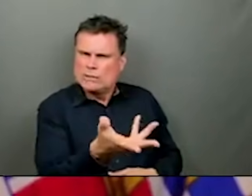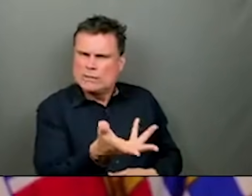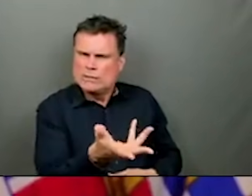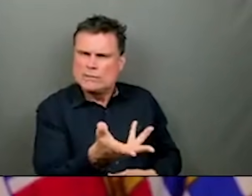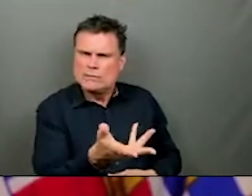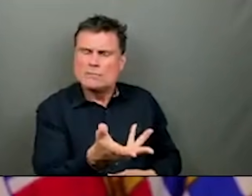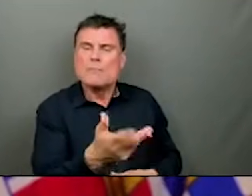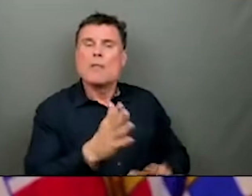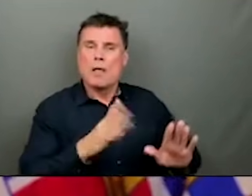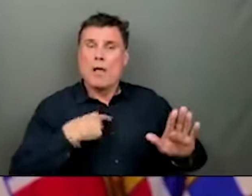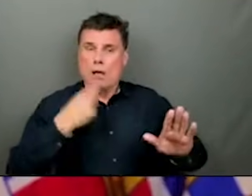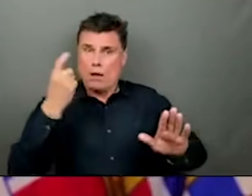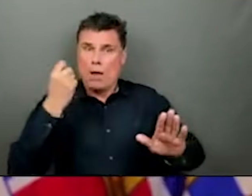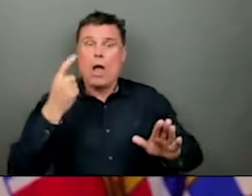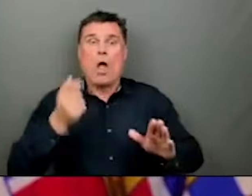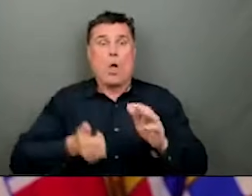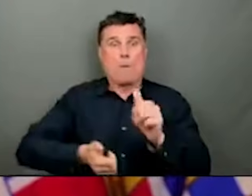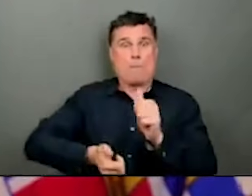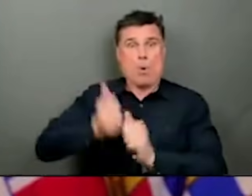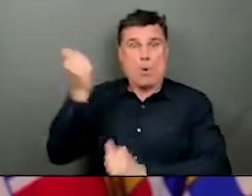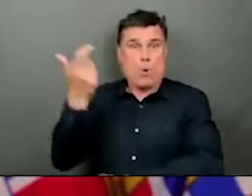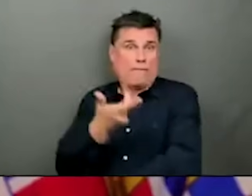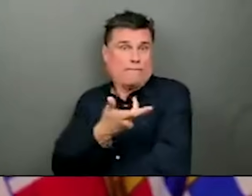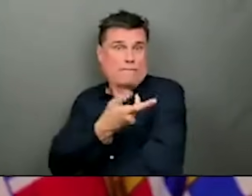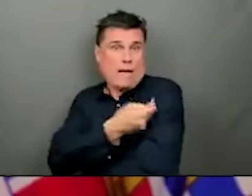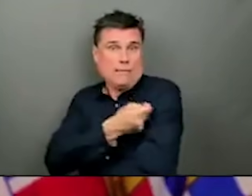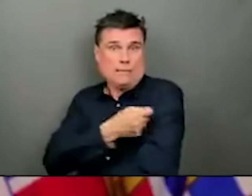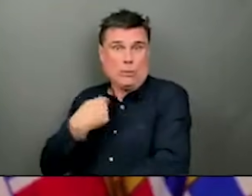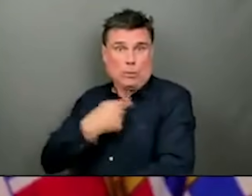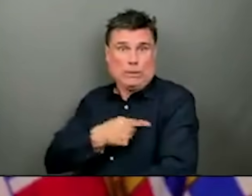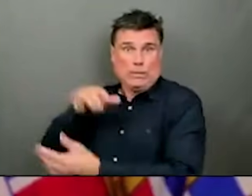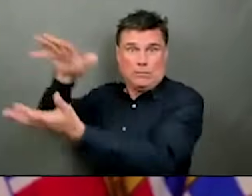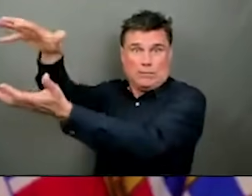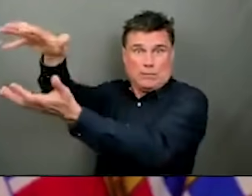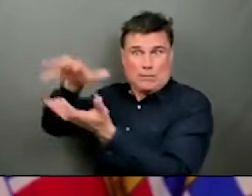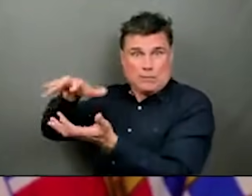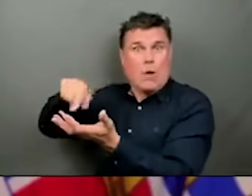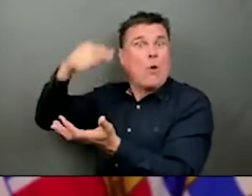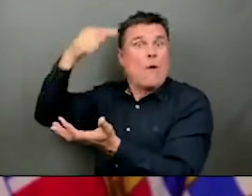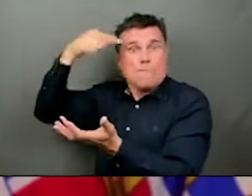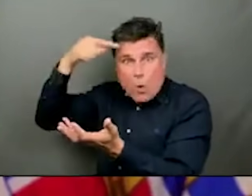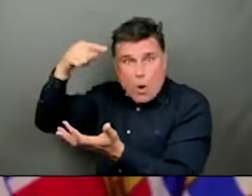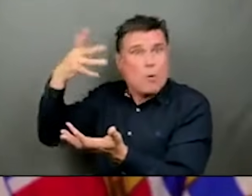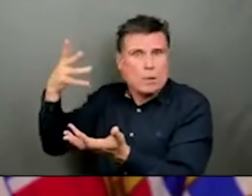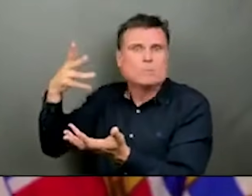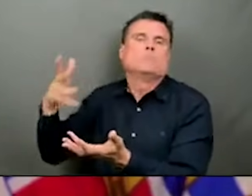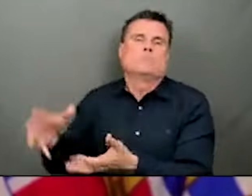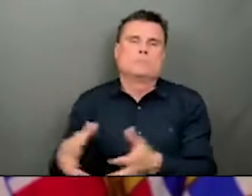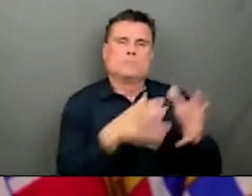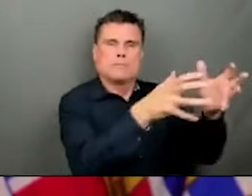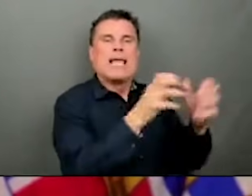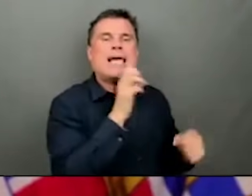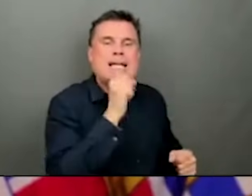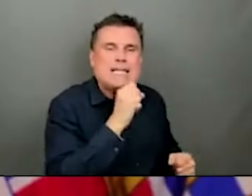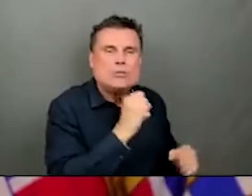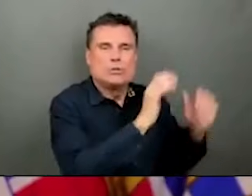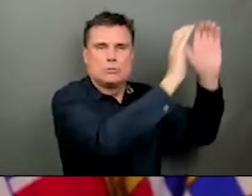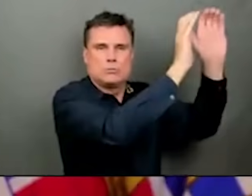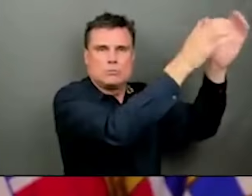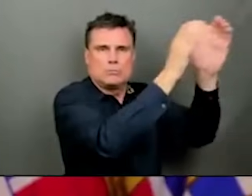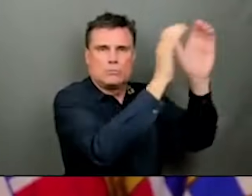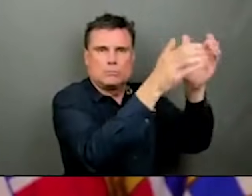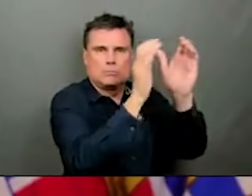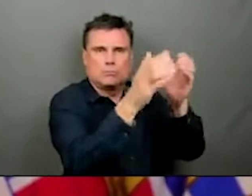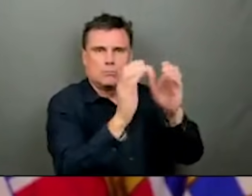is the age-based program, and we're moving through that, as you know, as quickly as we can. We have, from the very